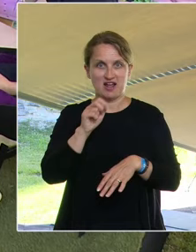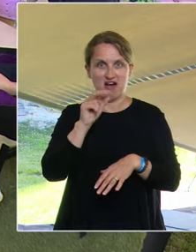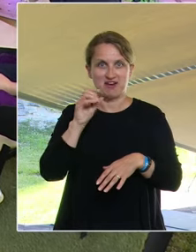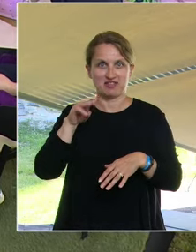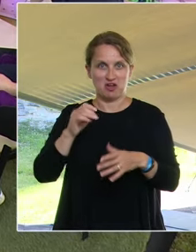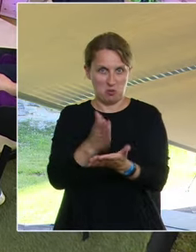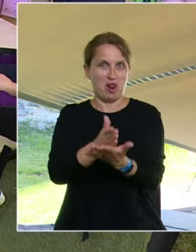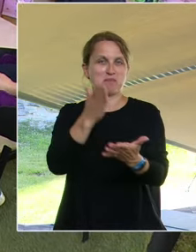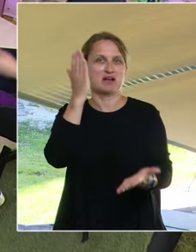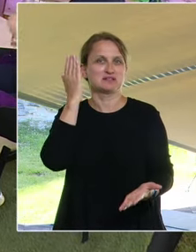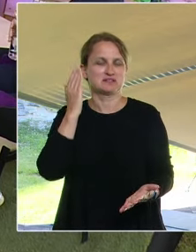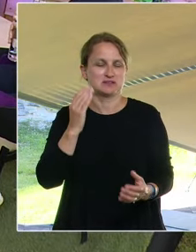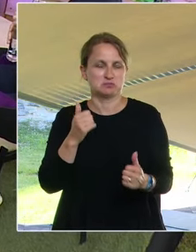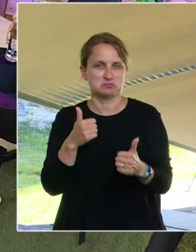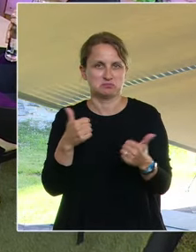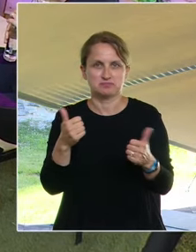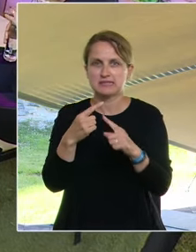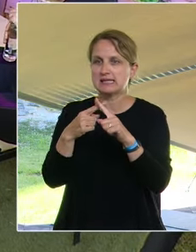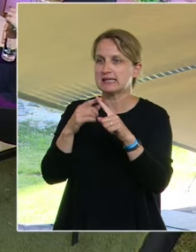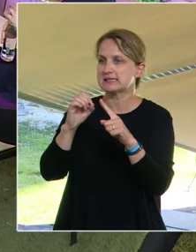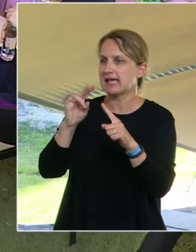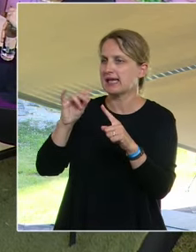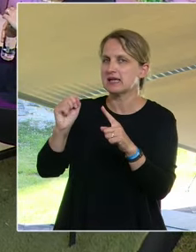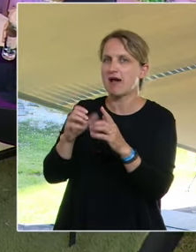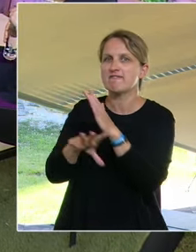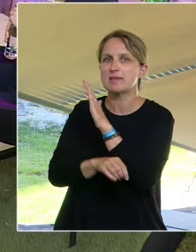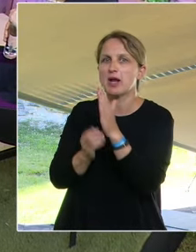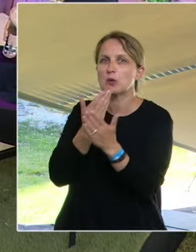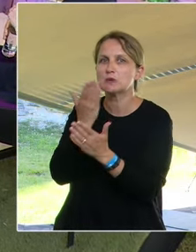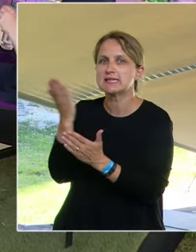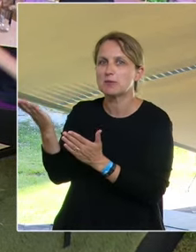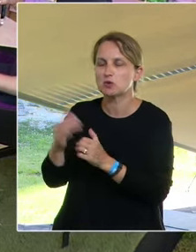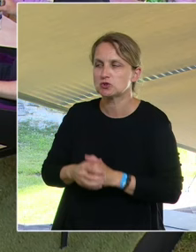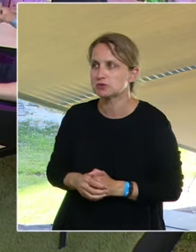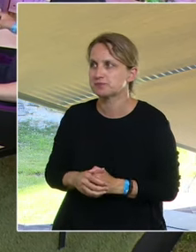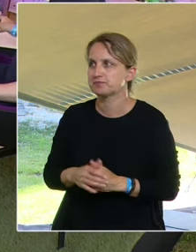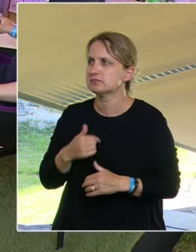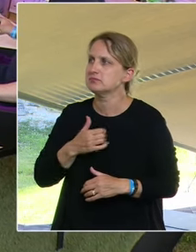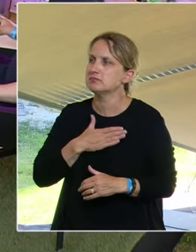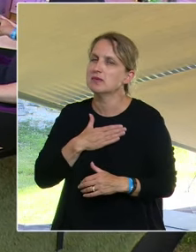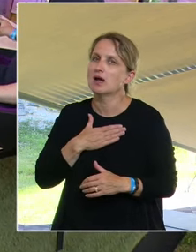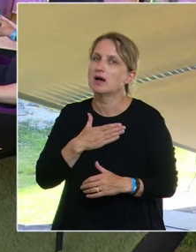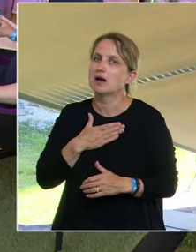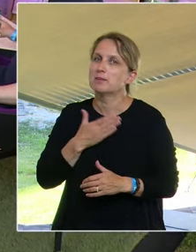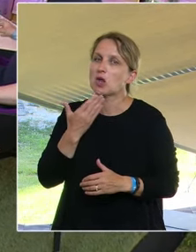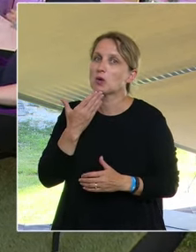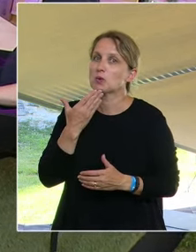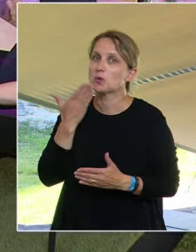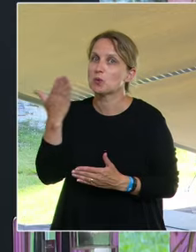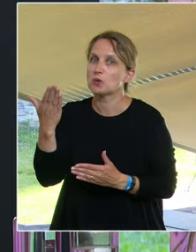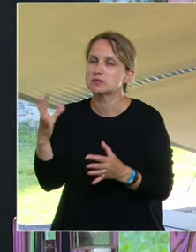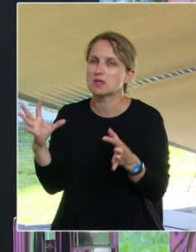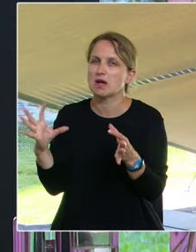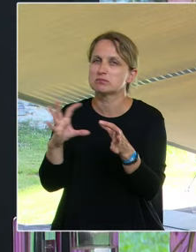amazing. Xenia, the last question I wanted to really ask about is the connection